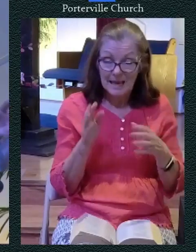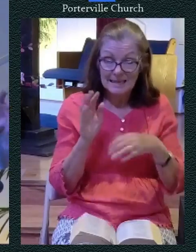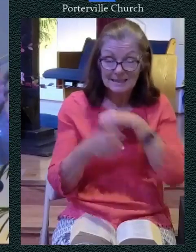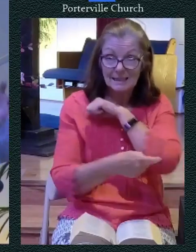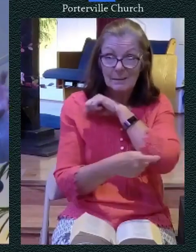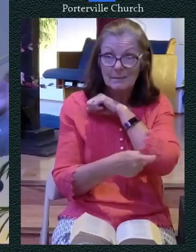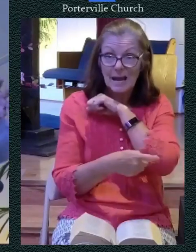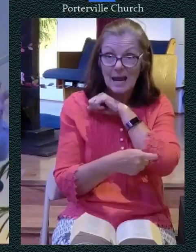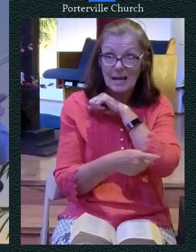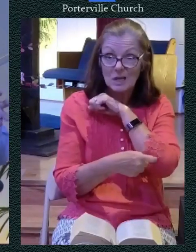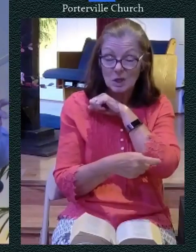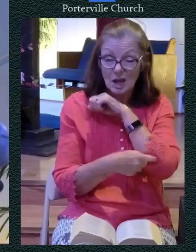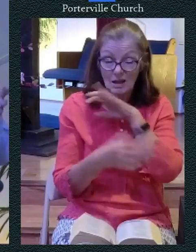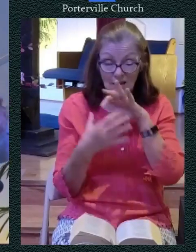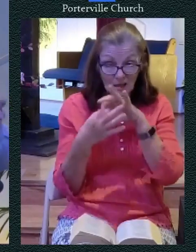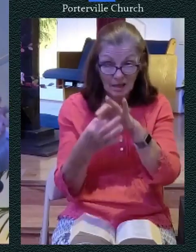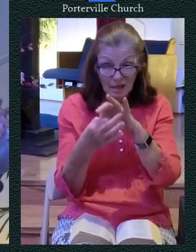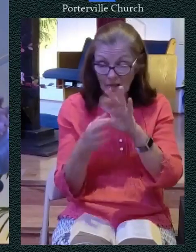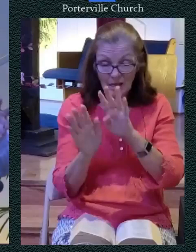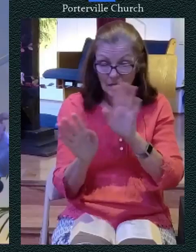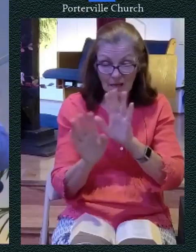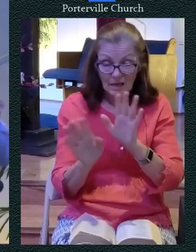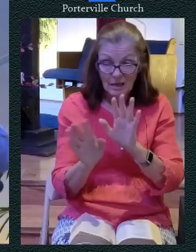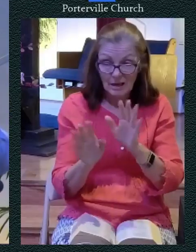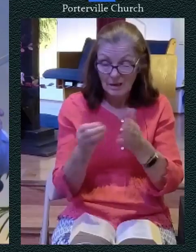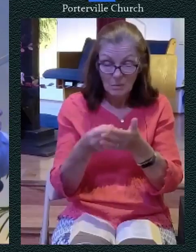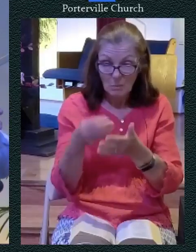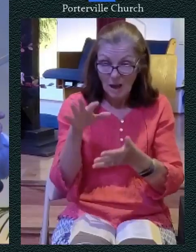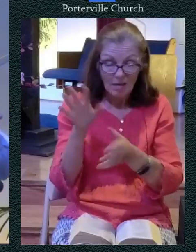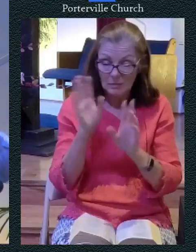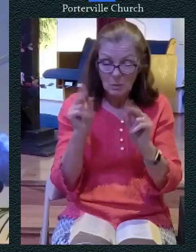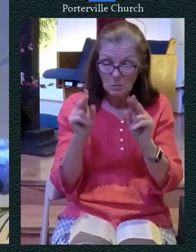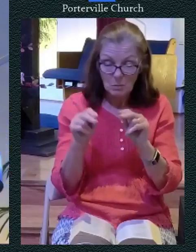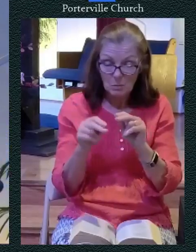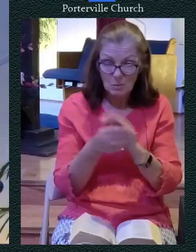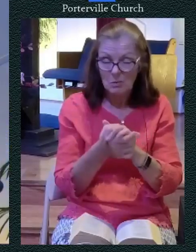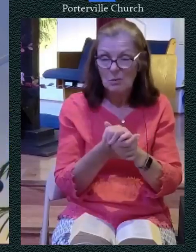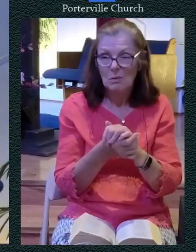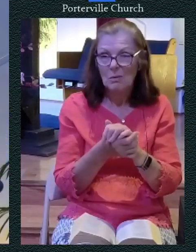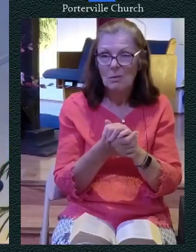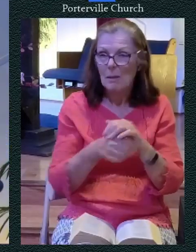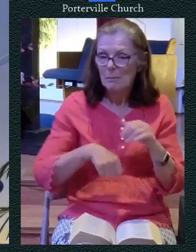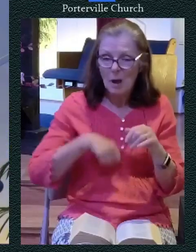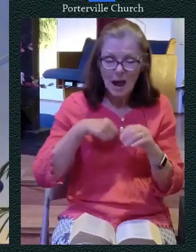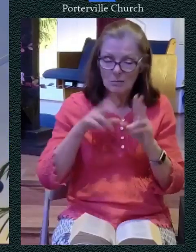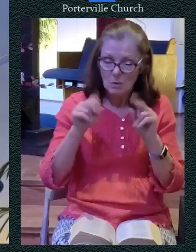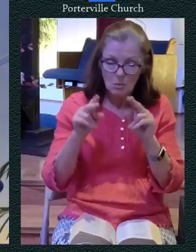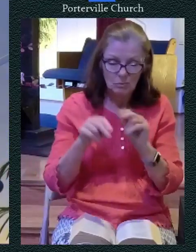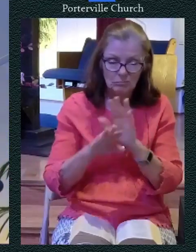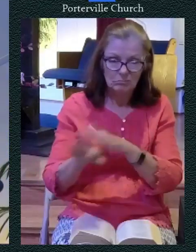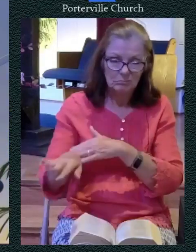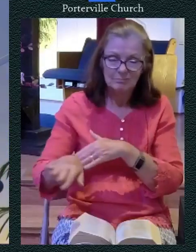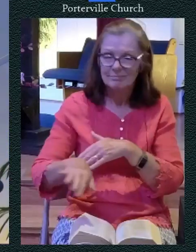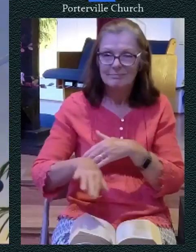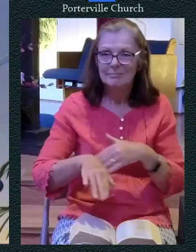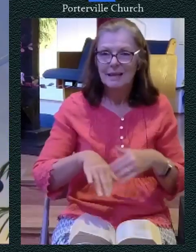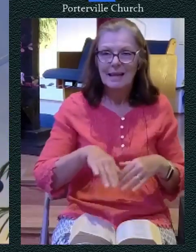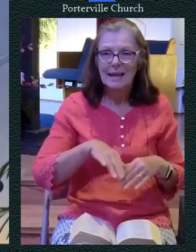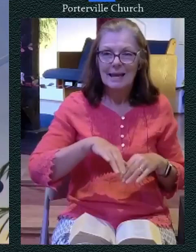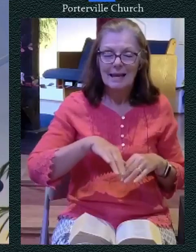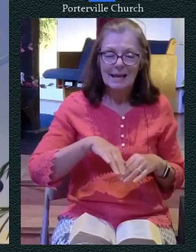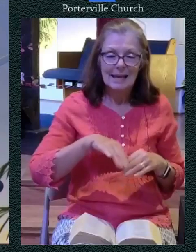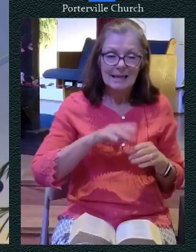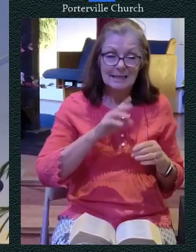hope is in power and wealth and riches. That's what the wicked were doing. But that's starting to lose its grip on him. He's